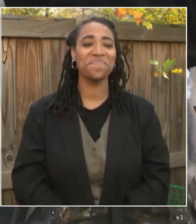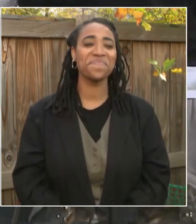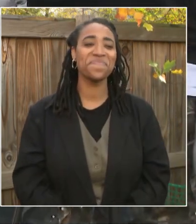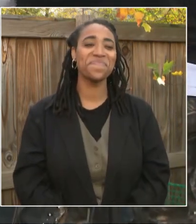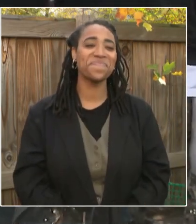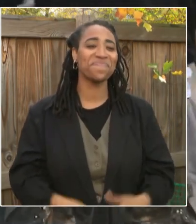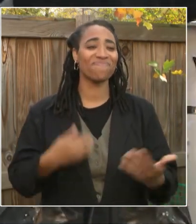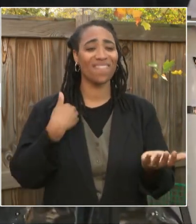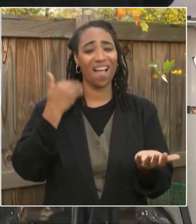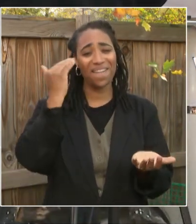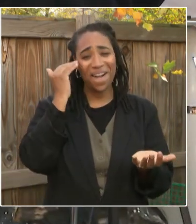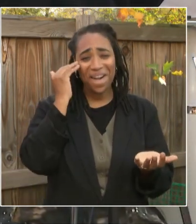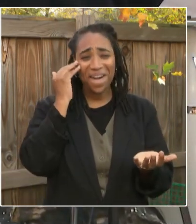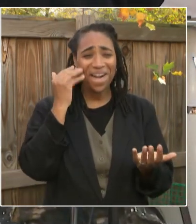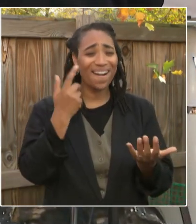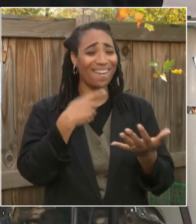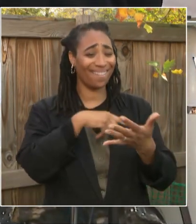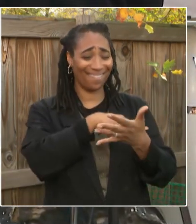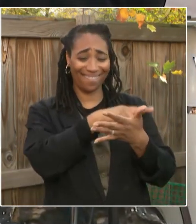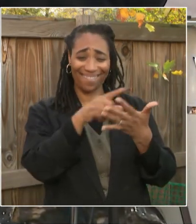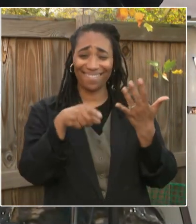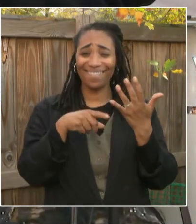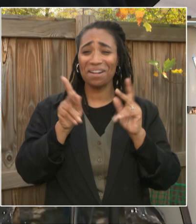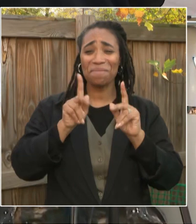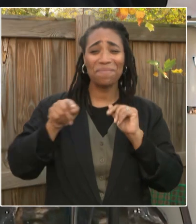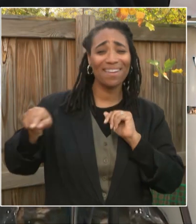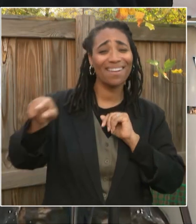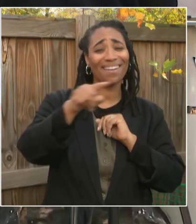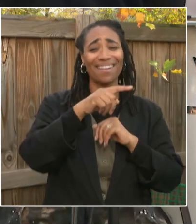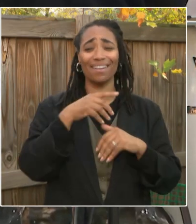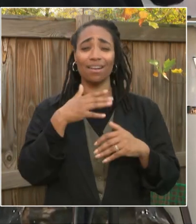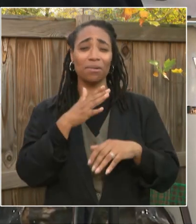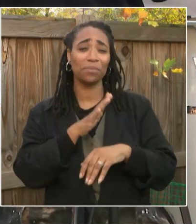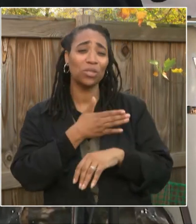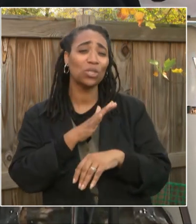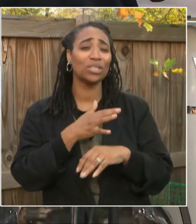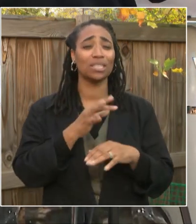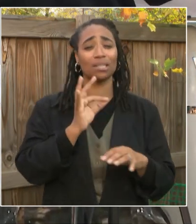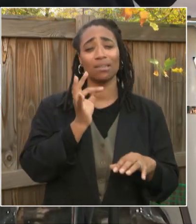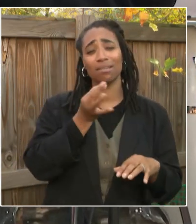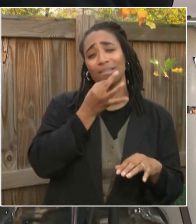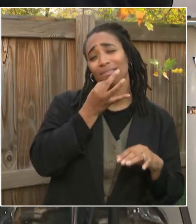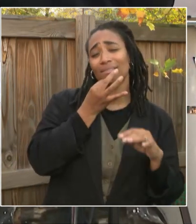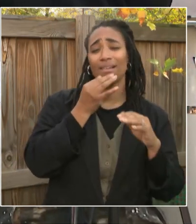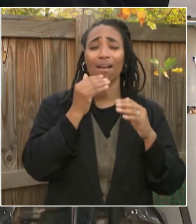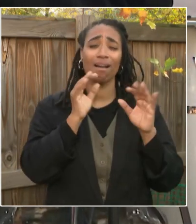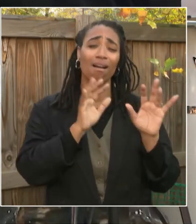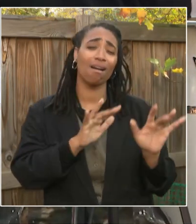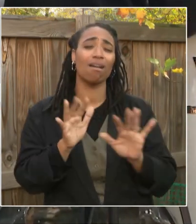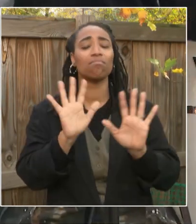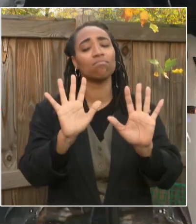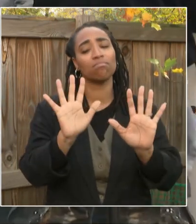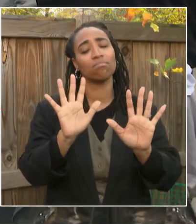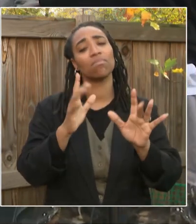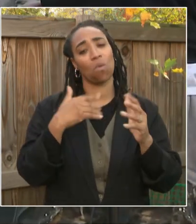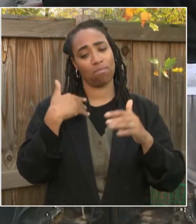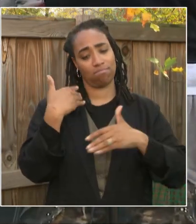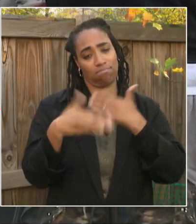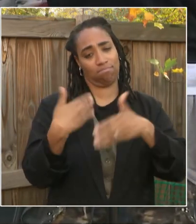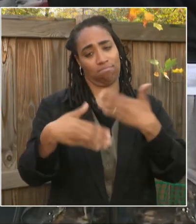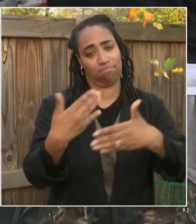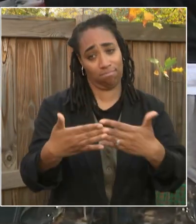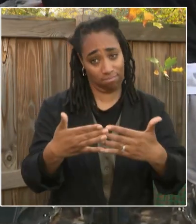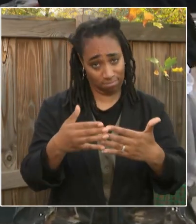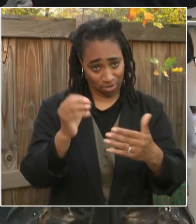rolling, but I want to get us moving so that as a pastor, I can expedite the service. Amen. And so next we